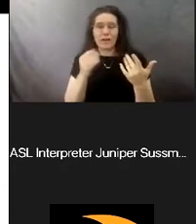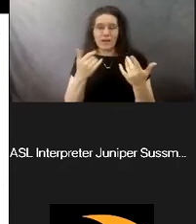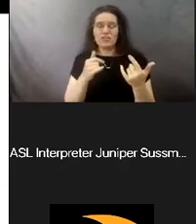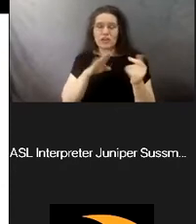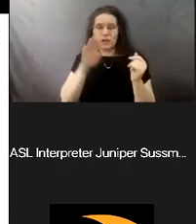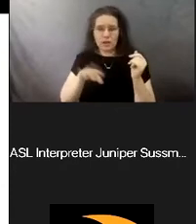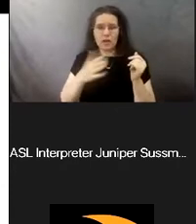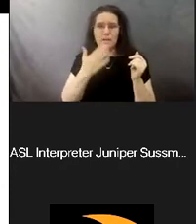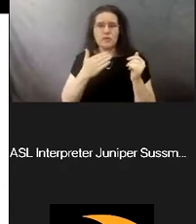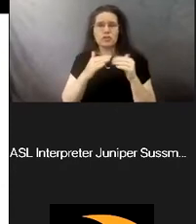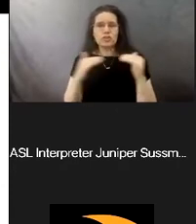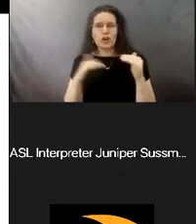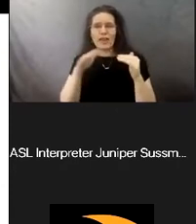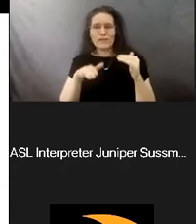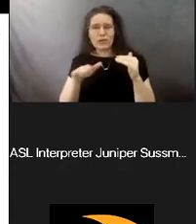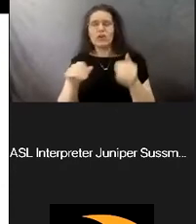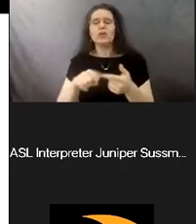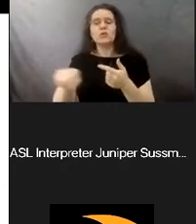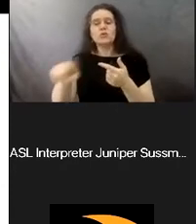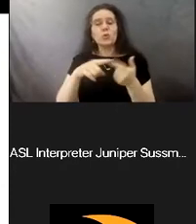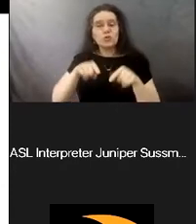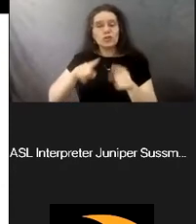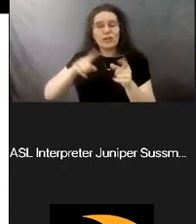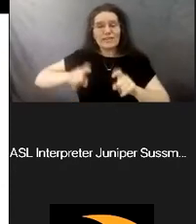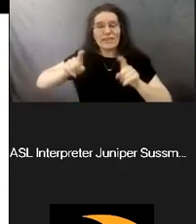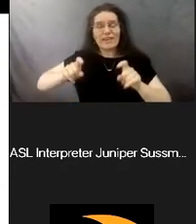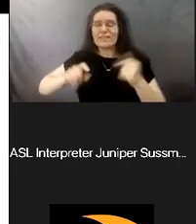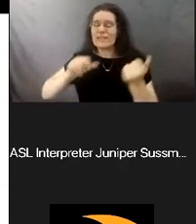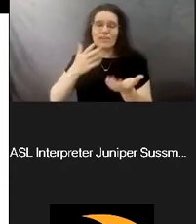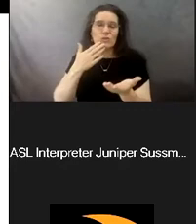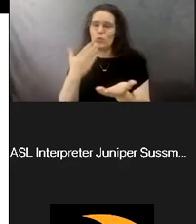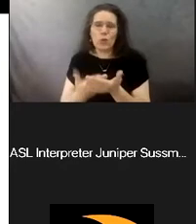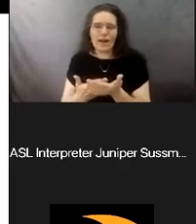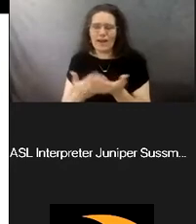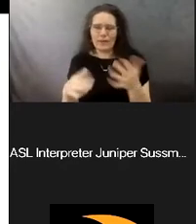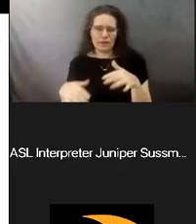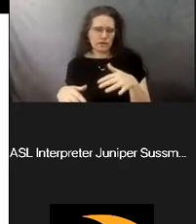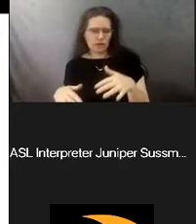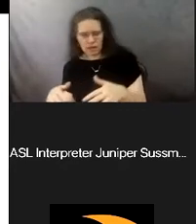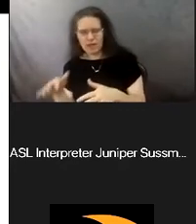She returns to the health center overwhelmed, depressed by how her first month back at